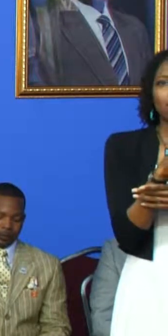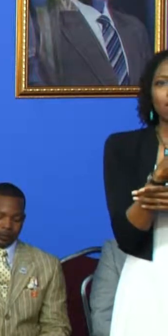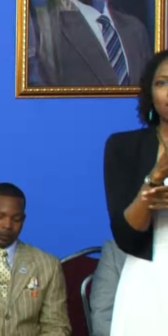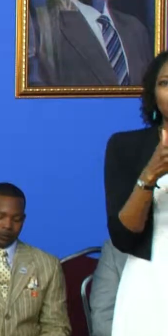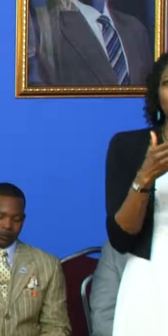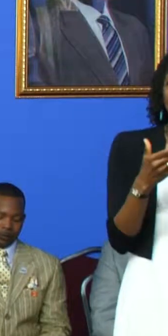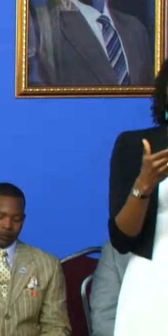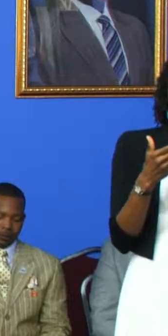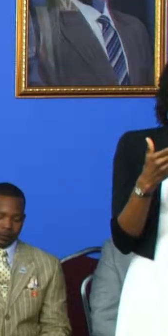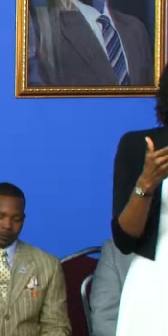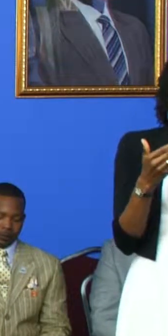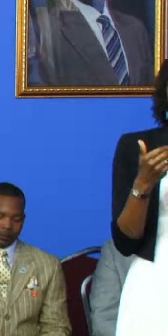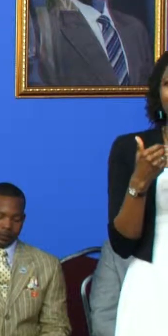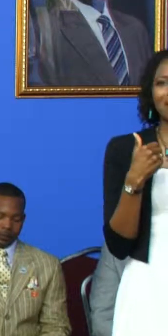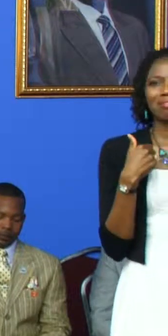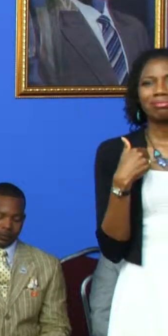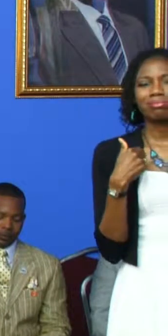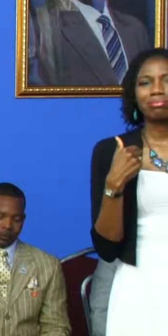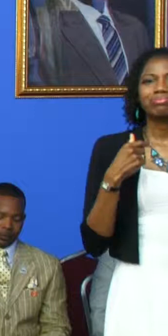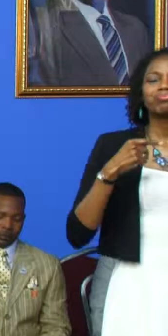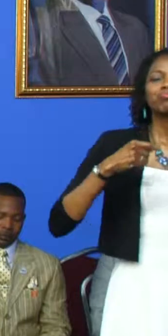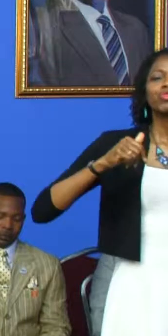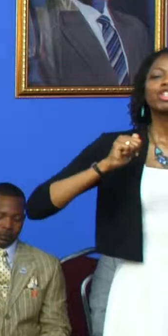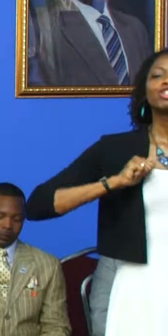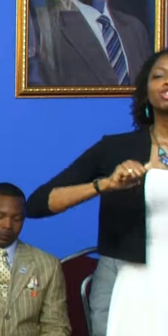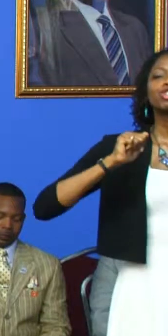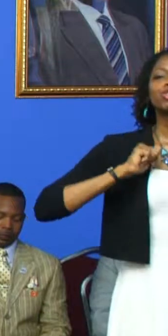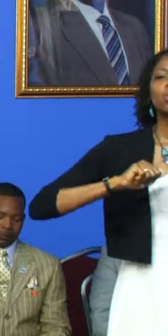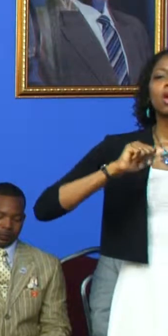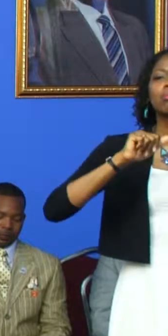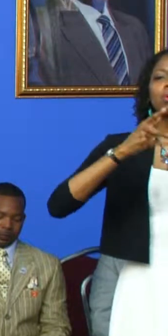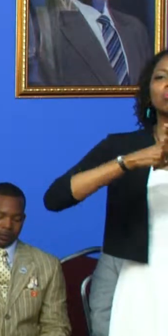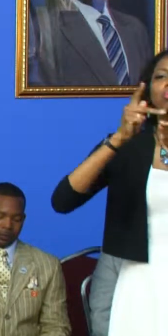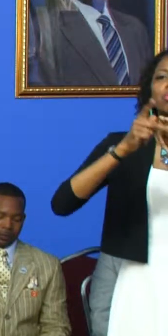operas that they call television shows,